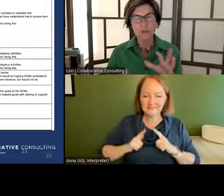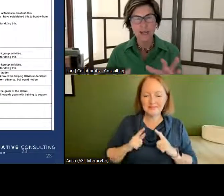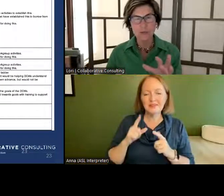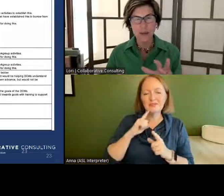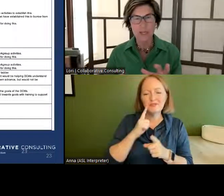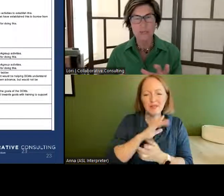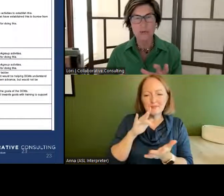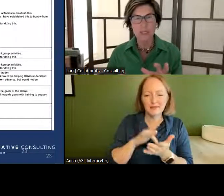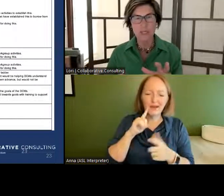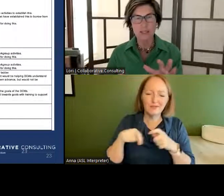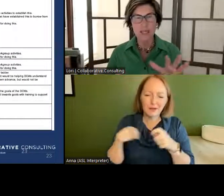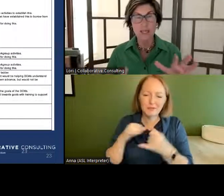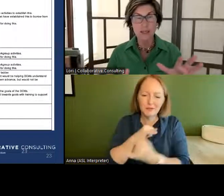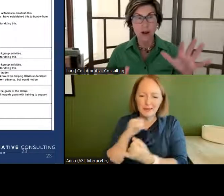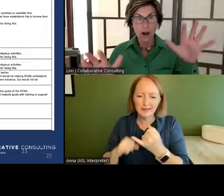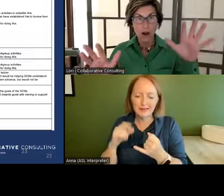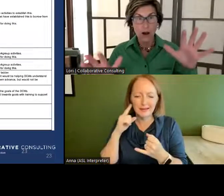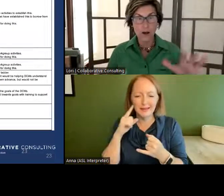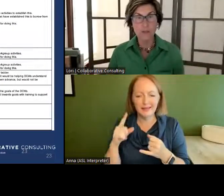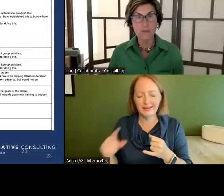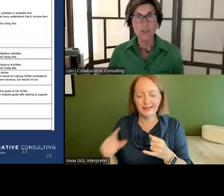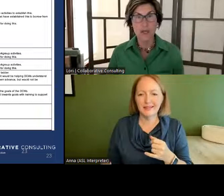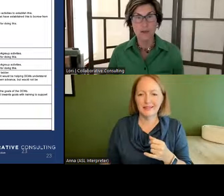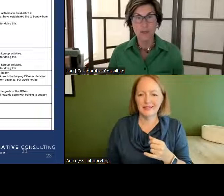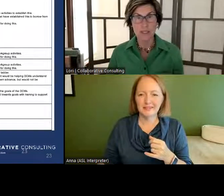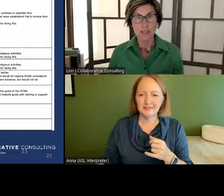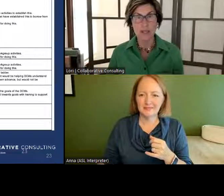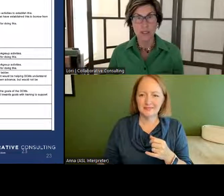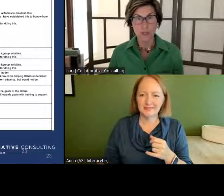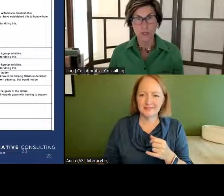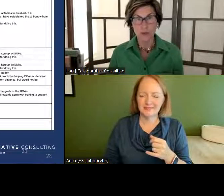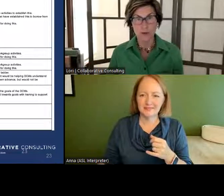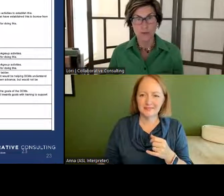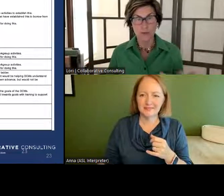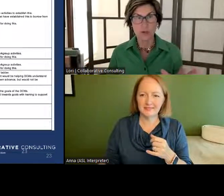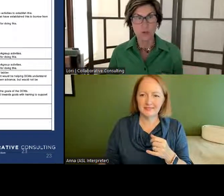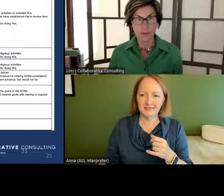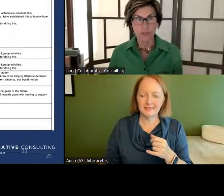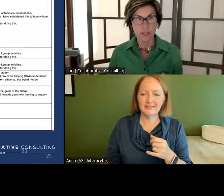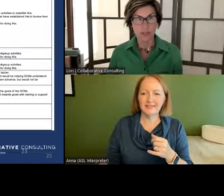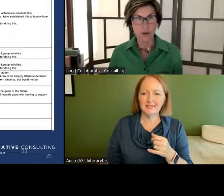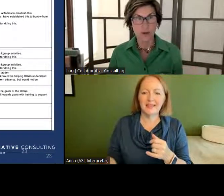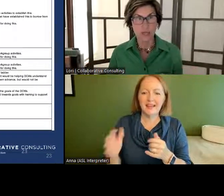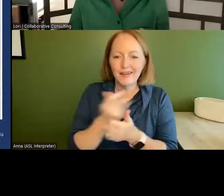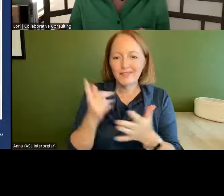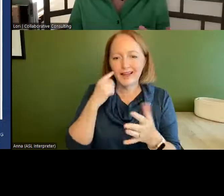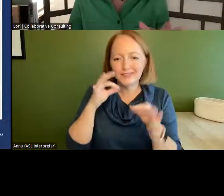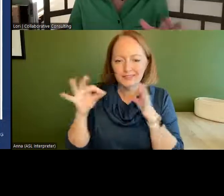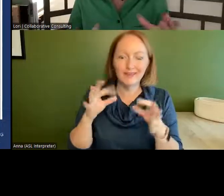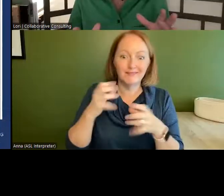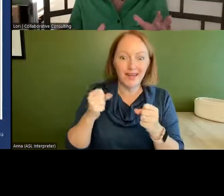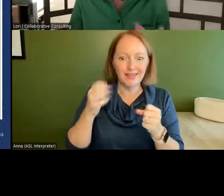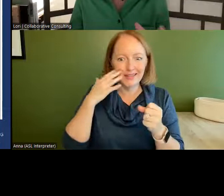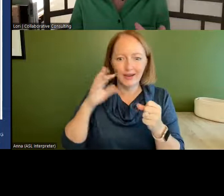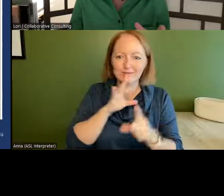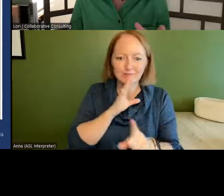or kind of wrapping up towards the end, and taking all of those elements that I just went over very rapidly, I know,